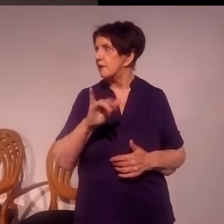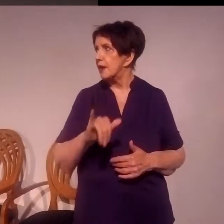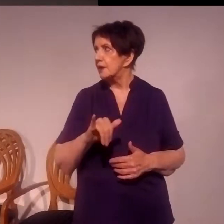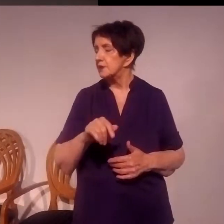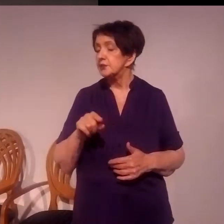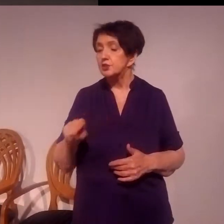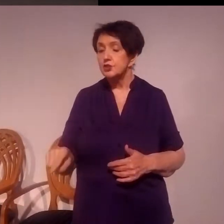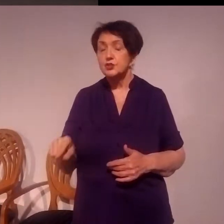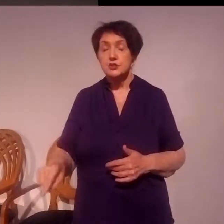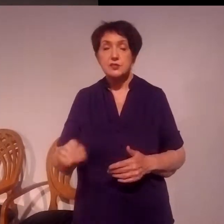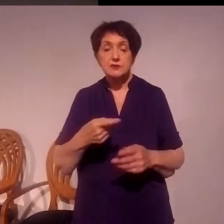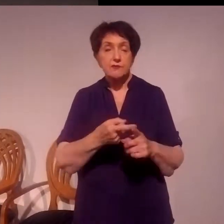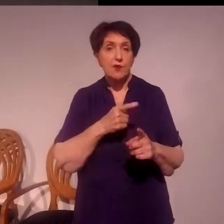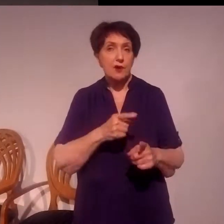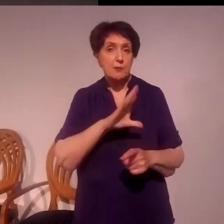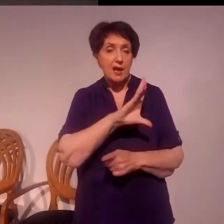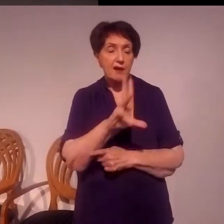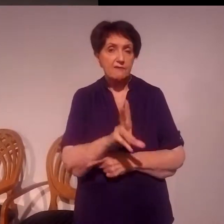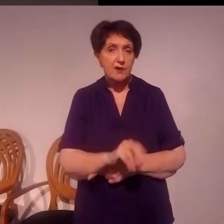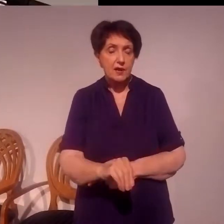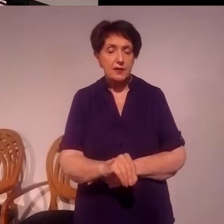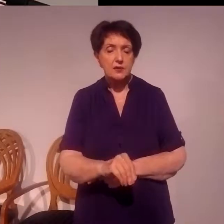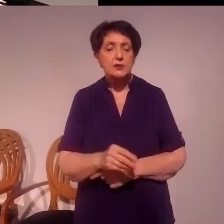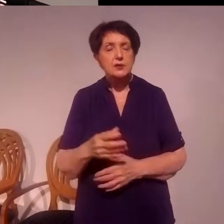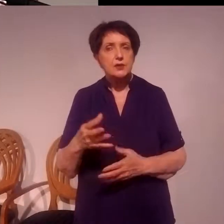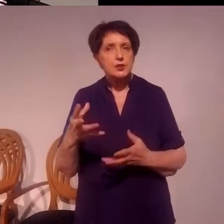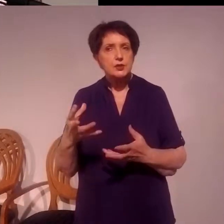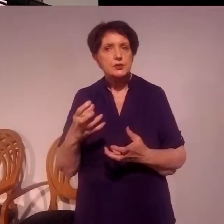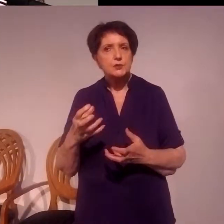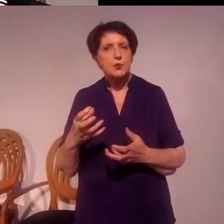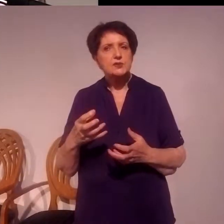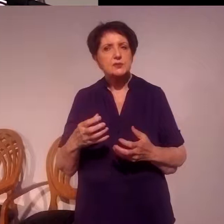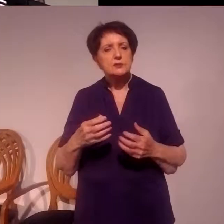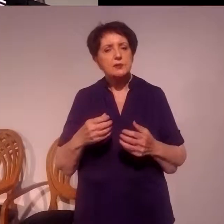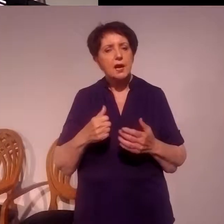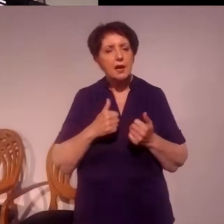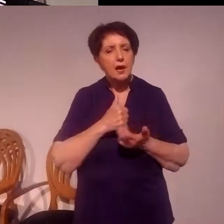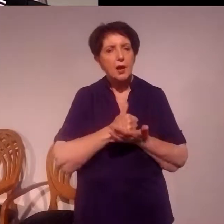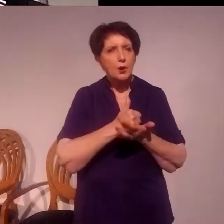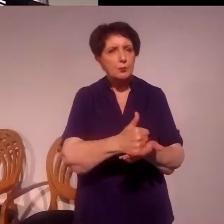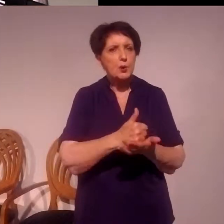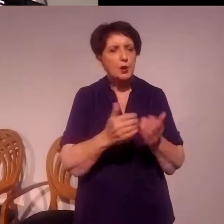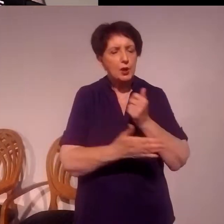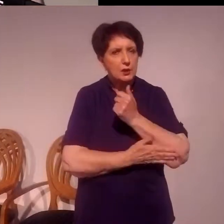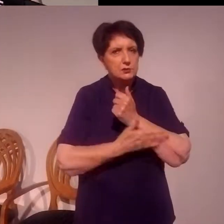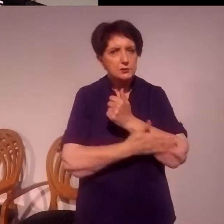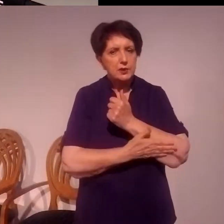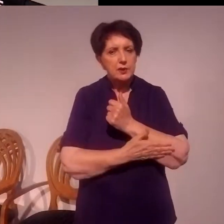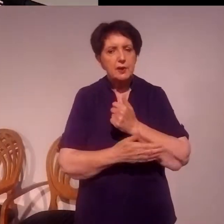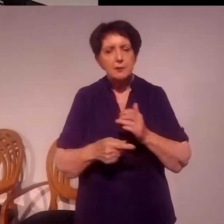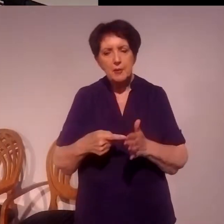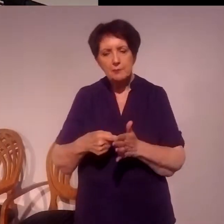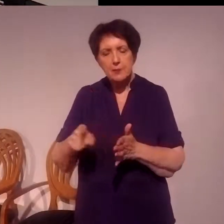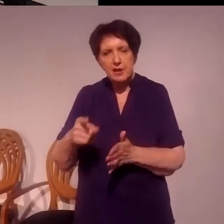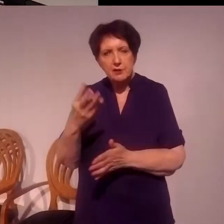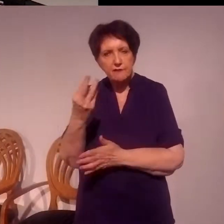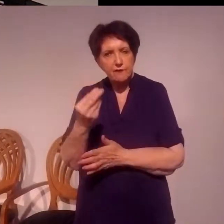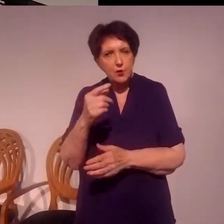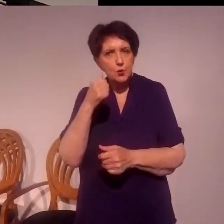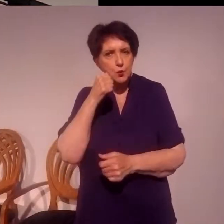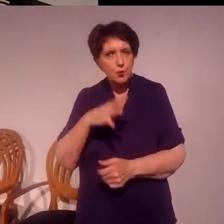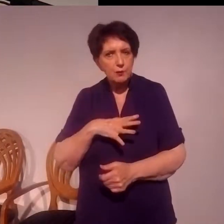a movement to reforest her country by paying poor women a few shillings to plant